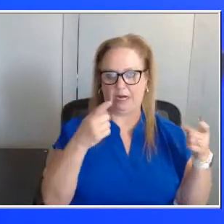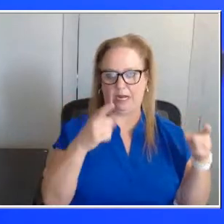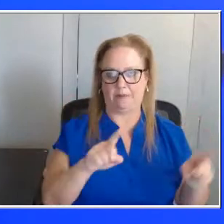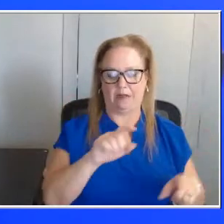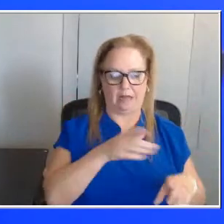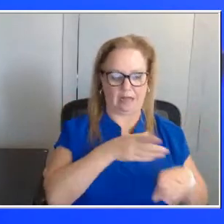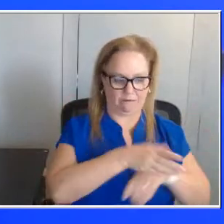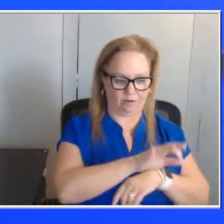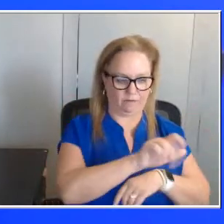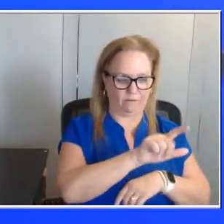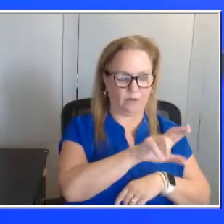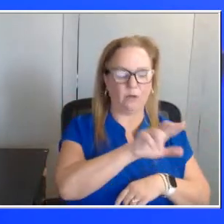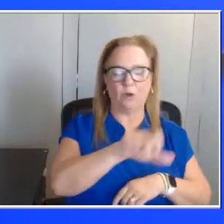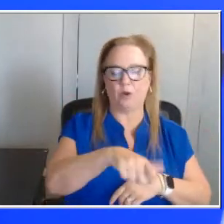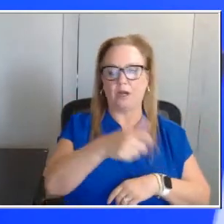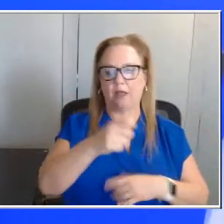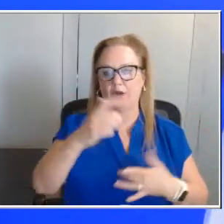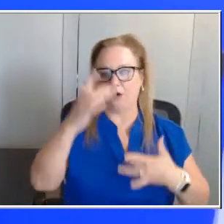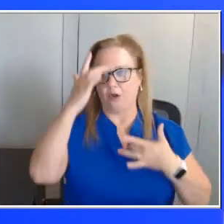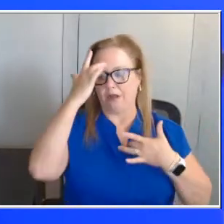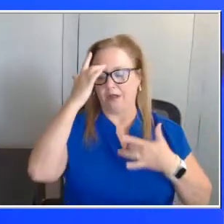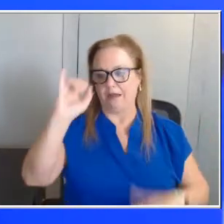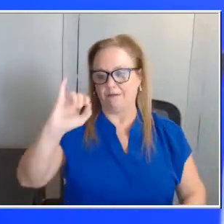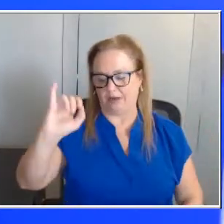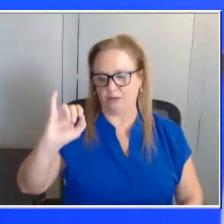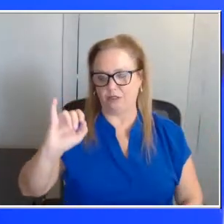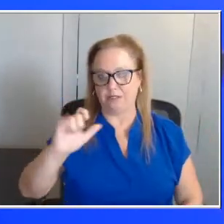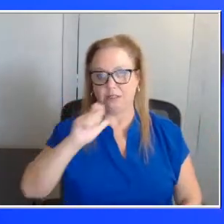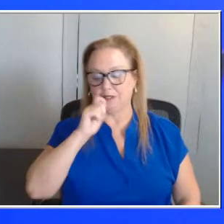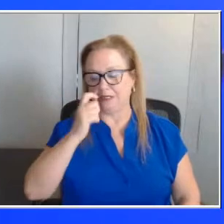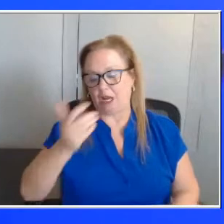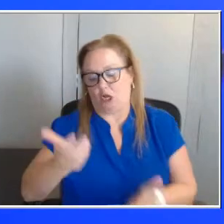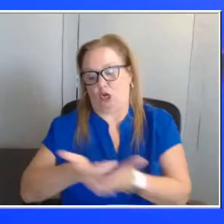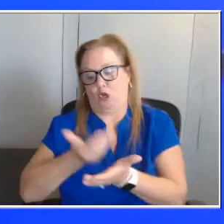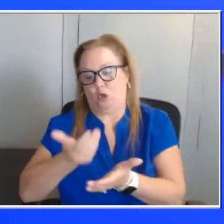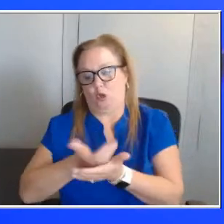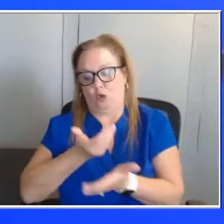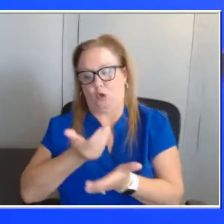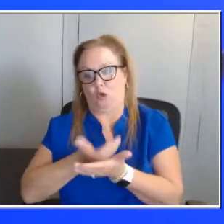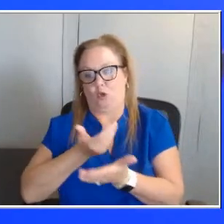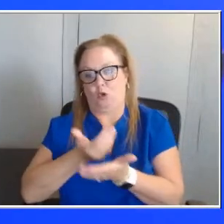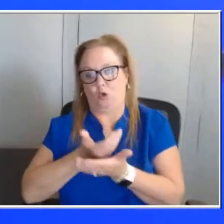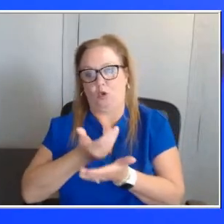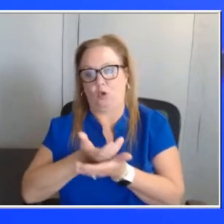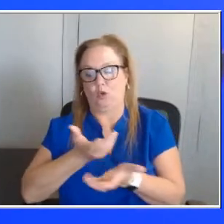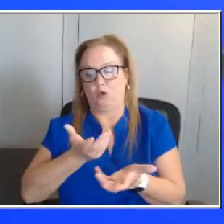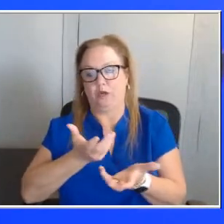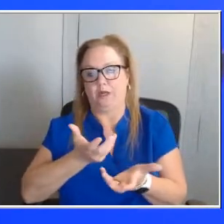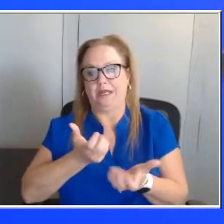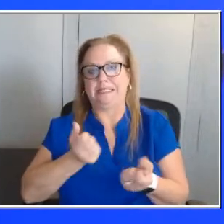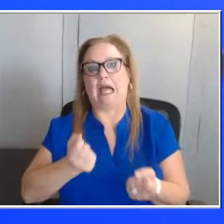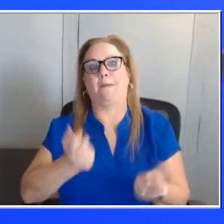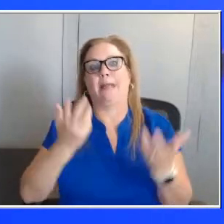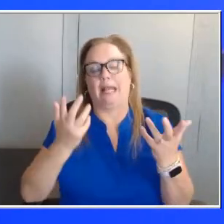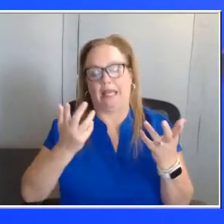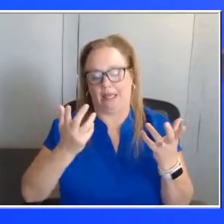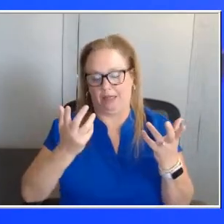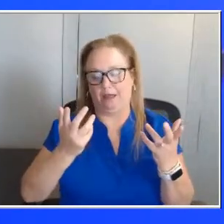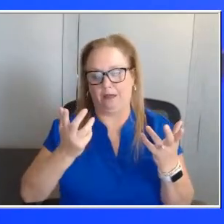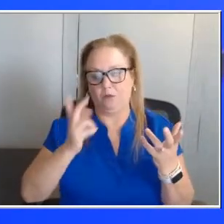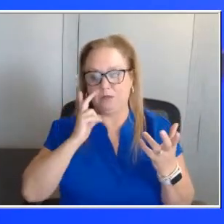after other infections. So it's not, completely new. The volume is really the big challenge right now that we're dealing with. And